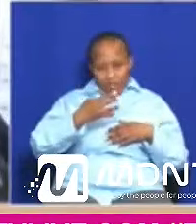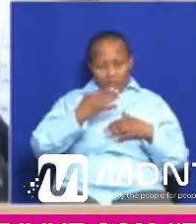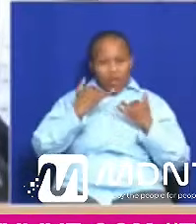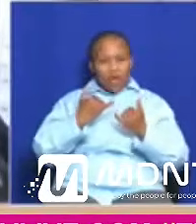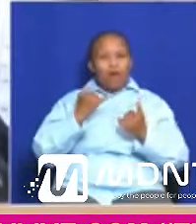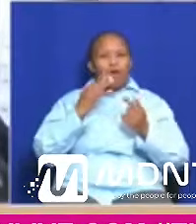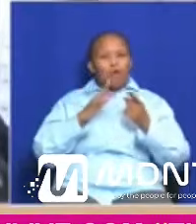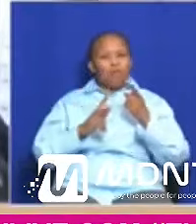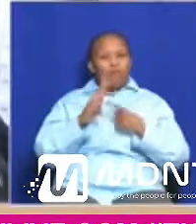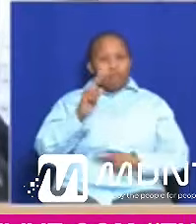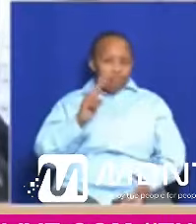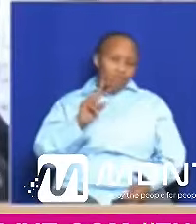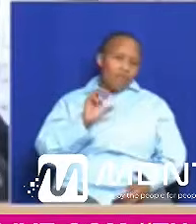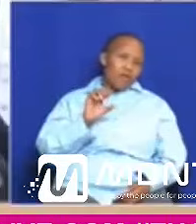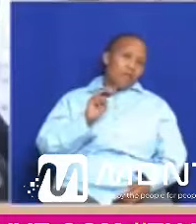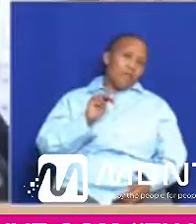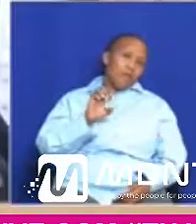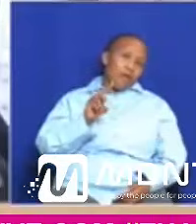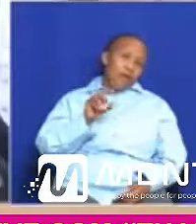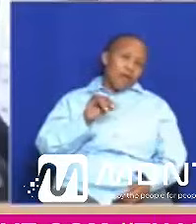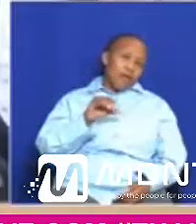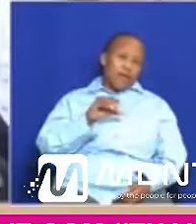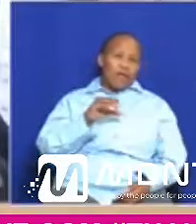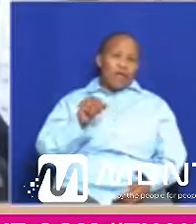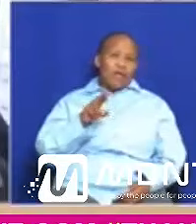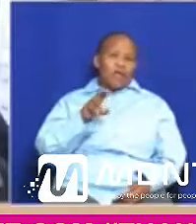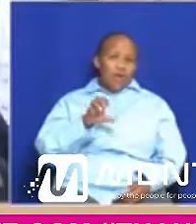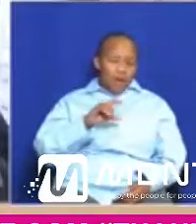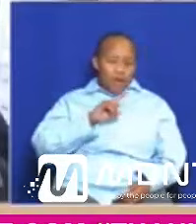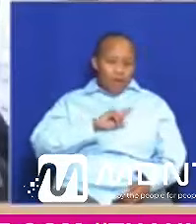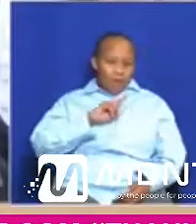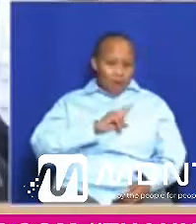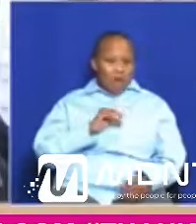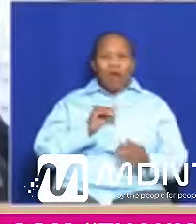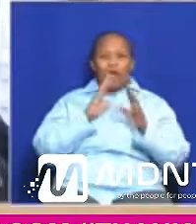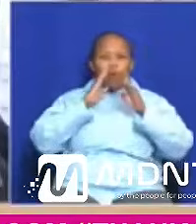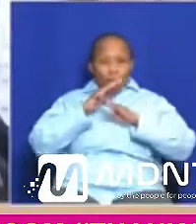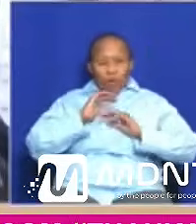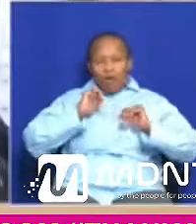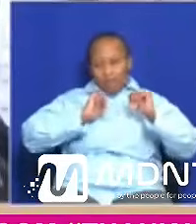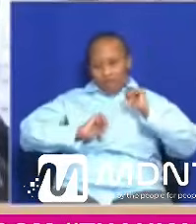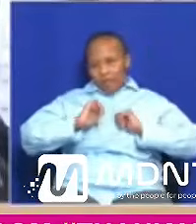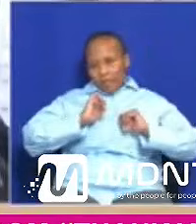contract for reason of non-performance by Medicare. That's all it concerns, nothing more.